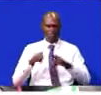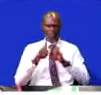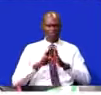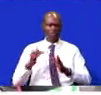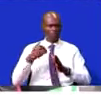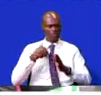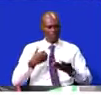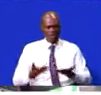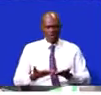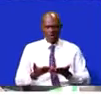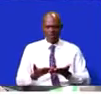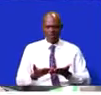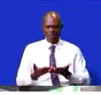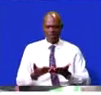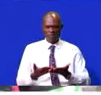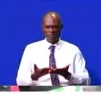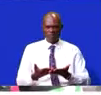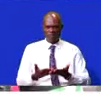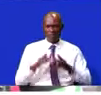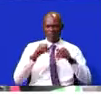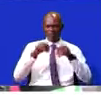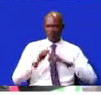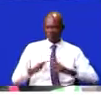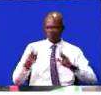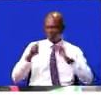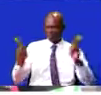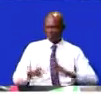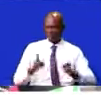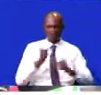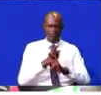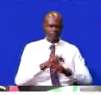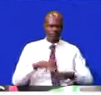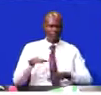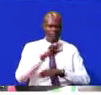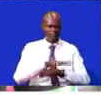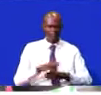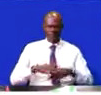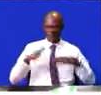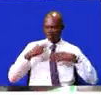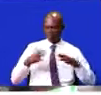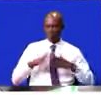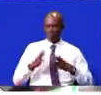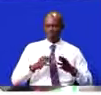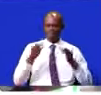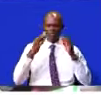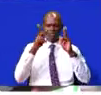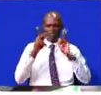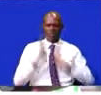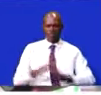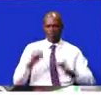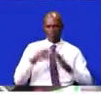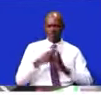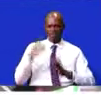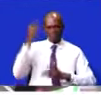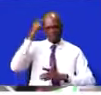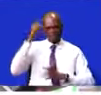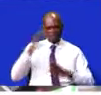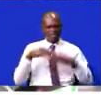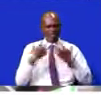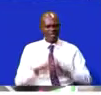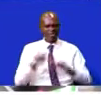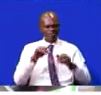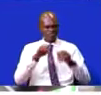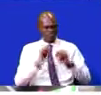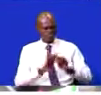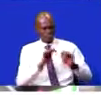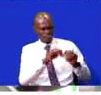to develop cemetery in different estates. Please, people of Kisumu, start thinking of stopping to squeeze